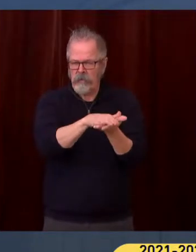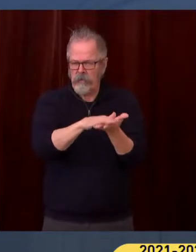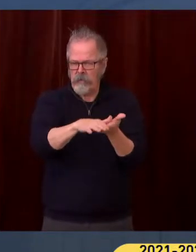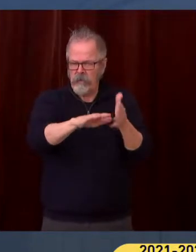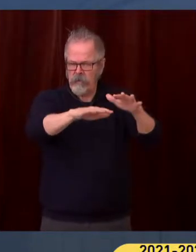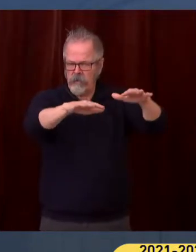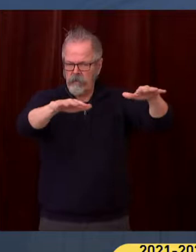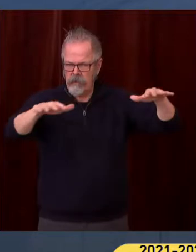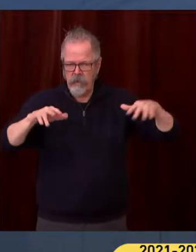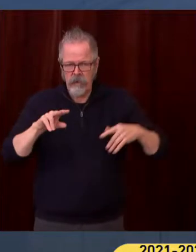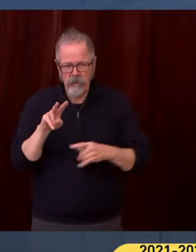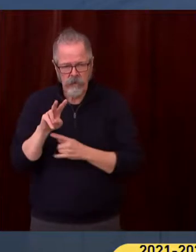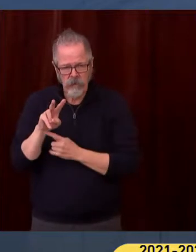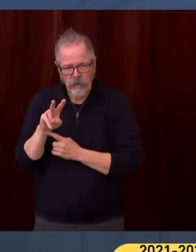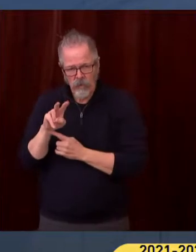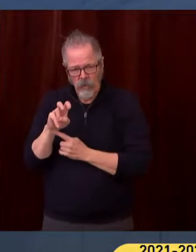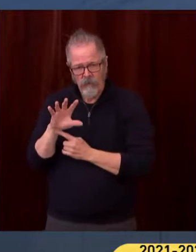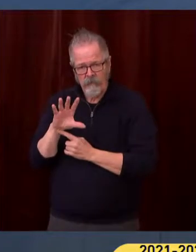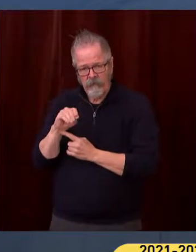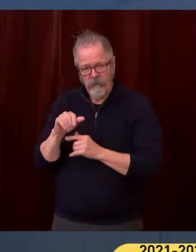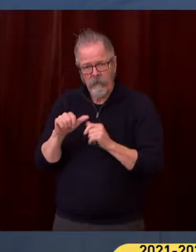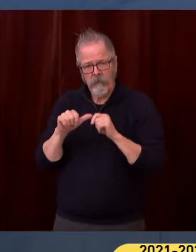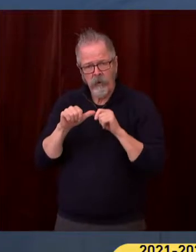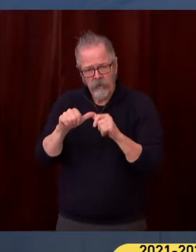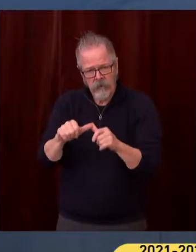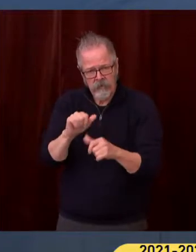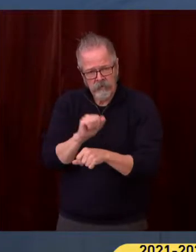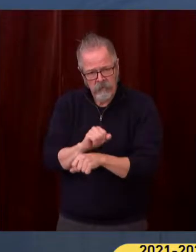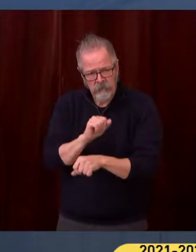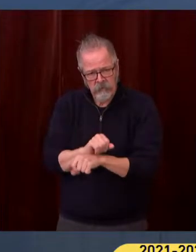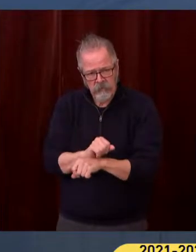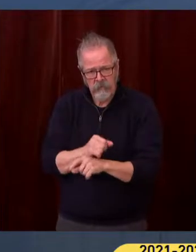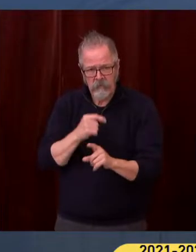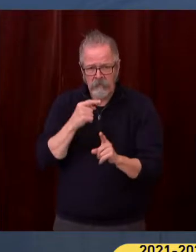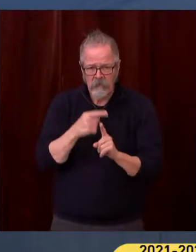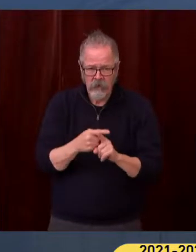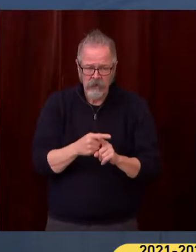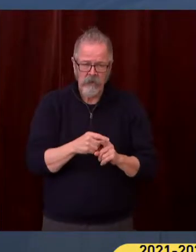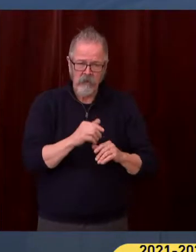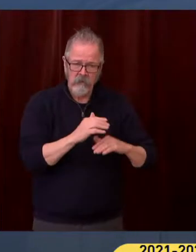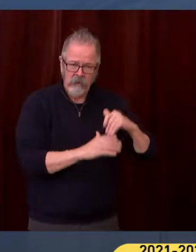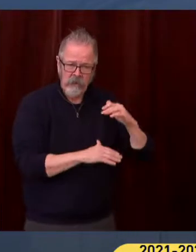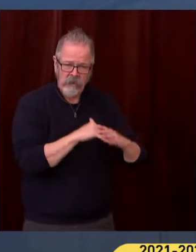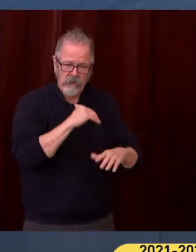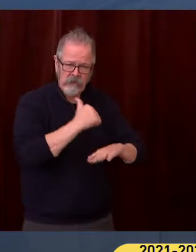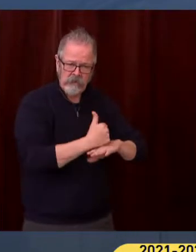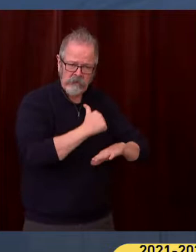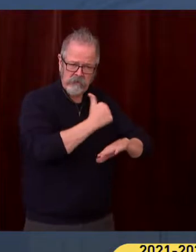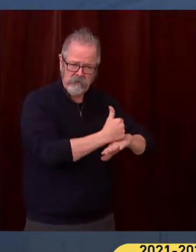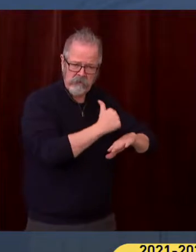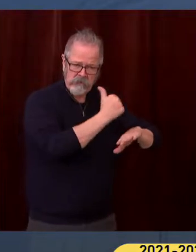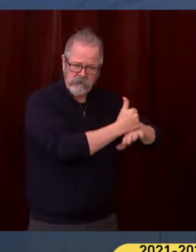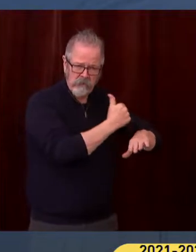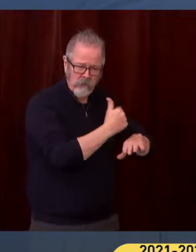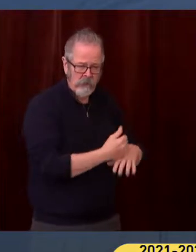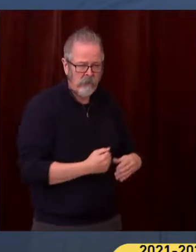how many in the construction process. I looked at those wind turbines and monuments to our future and monuments to